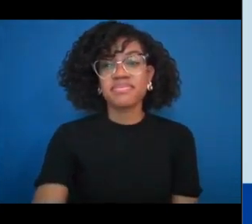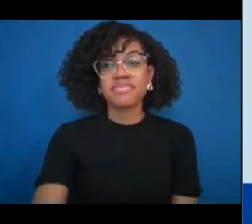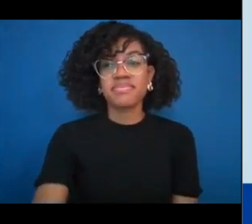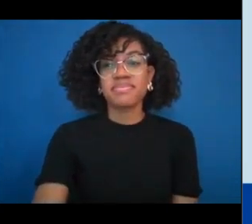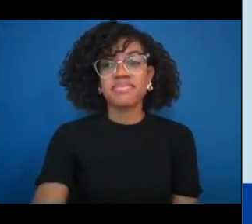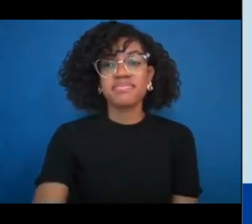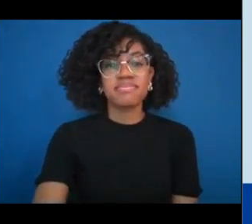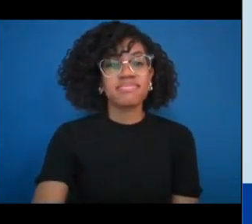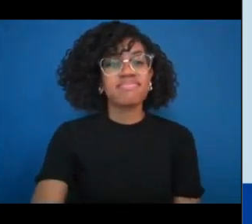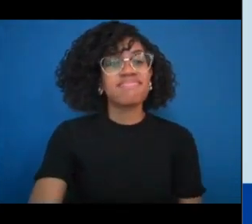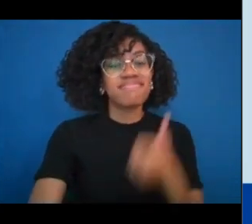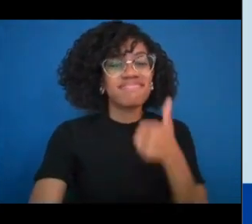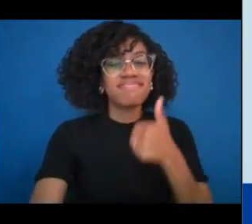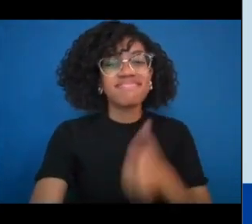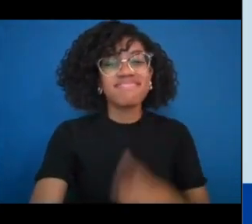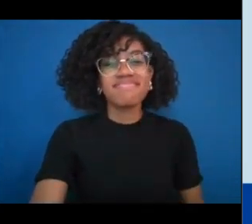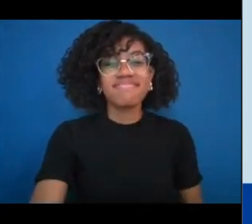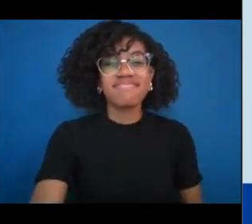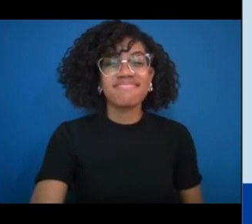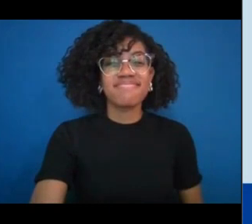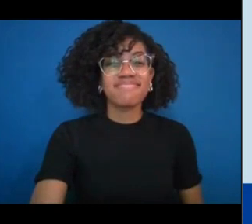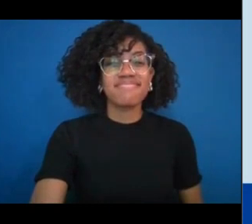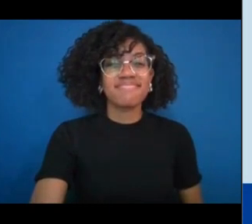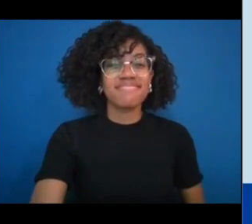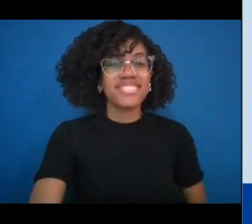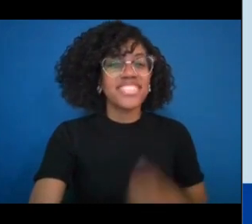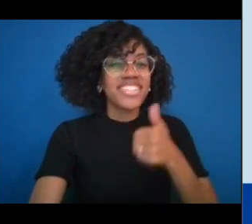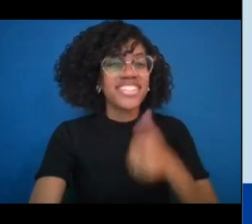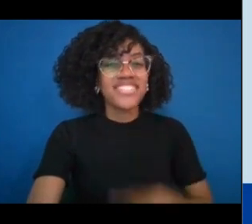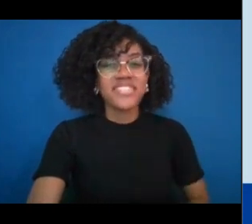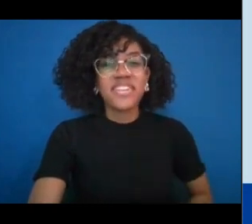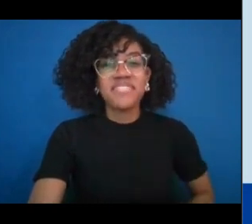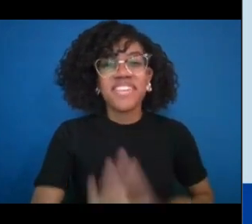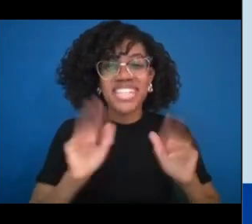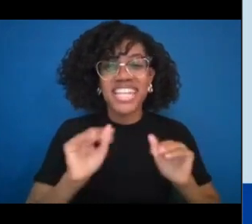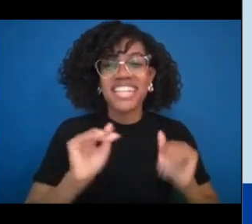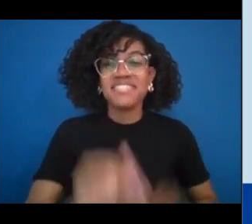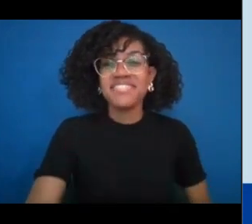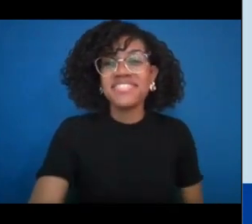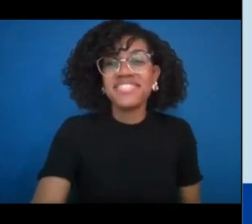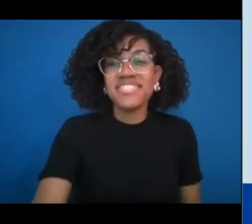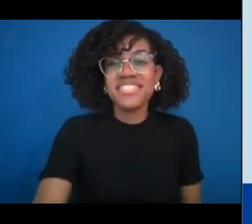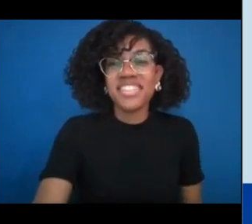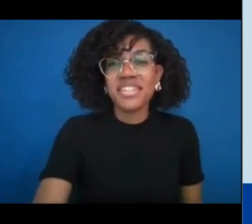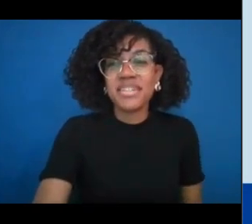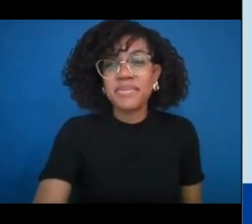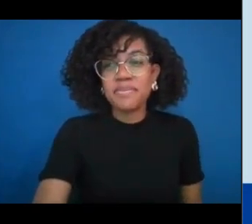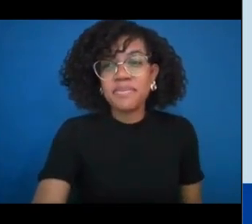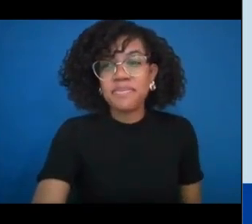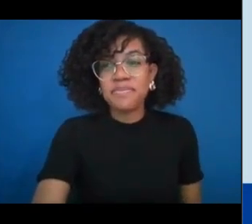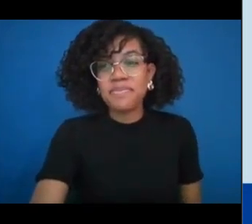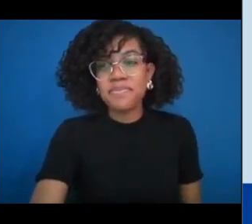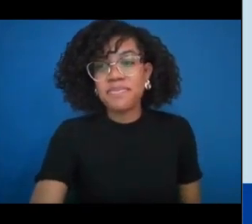Thank you, Ms. Crystal. You're welcome. No problem. Have a good day. You too.